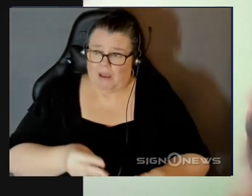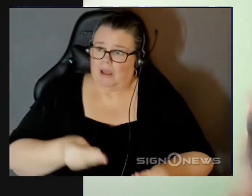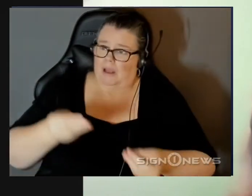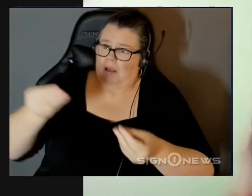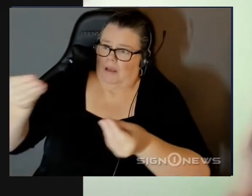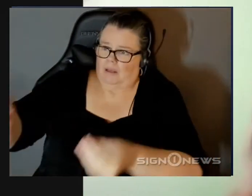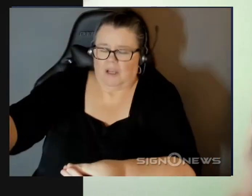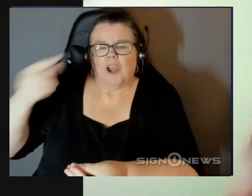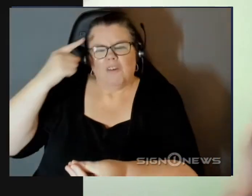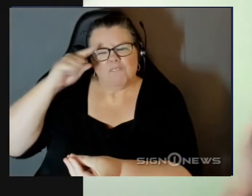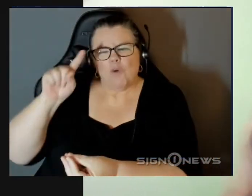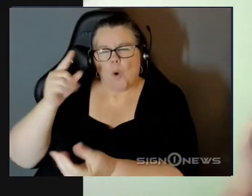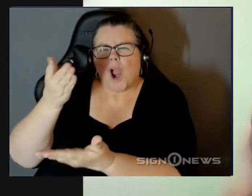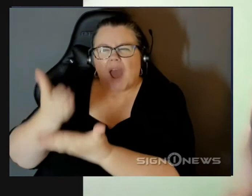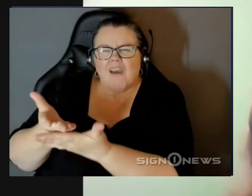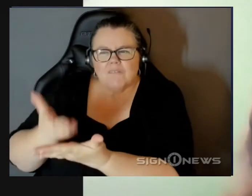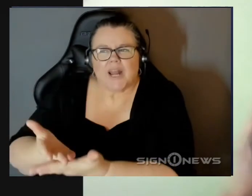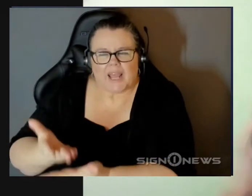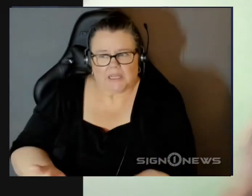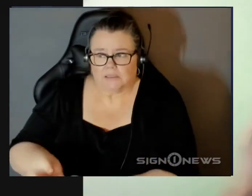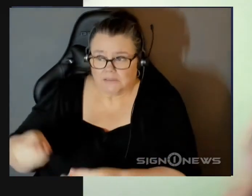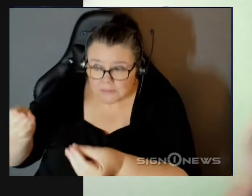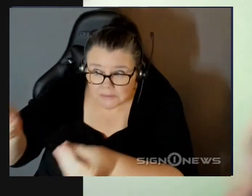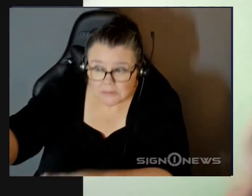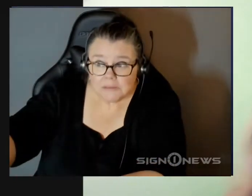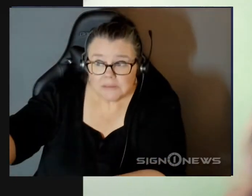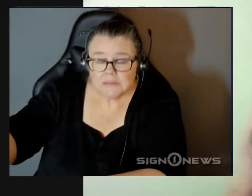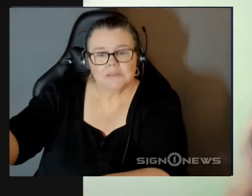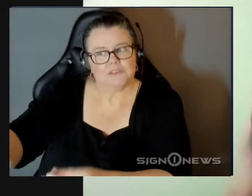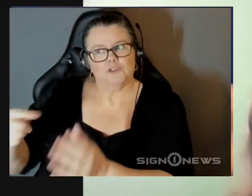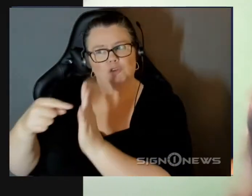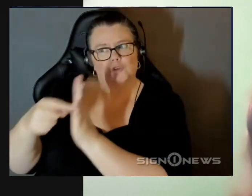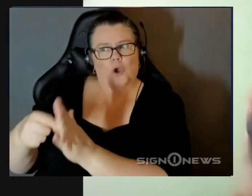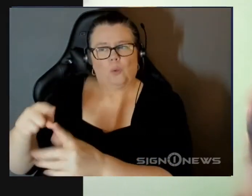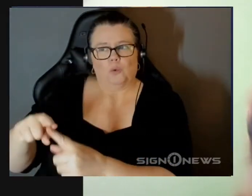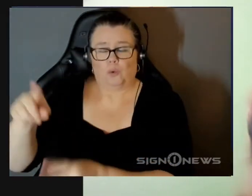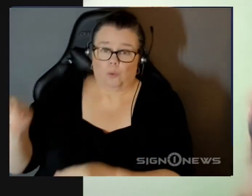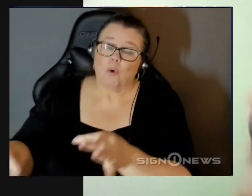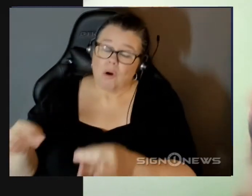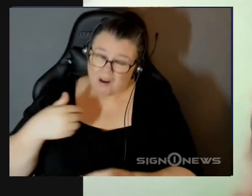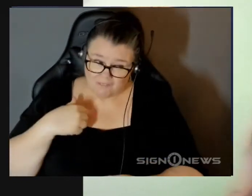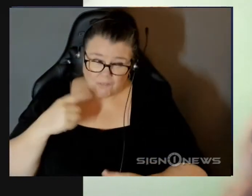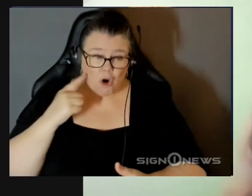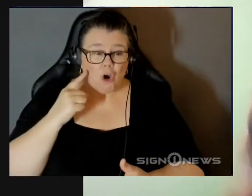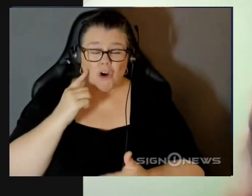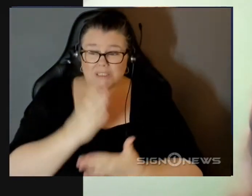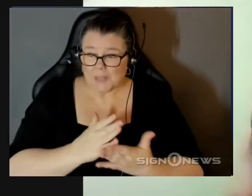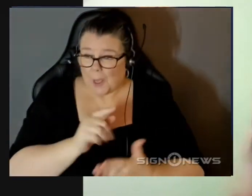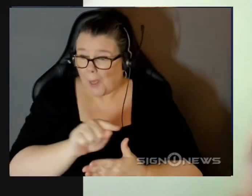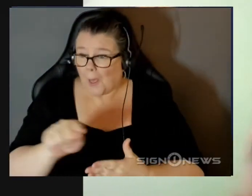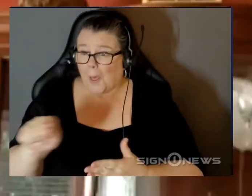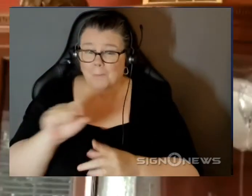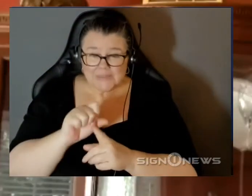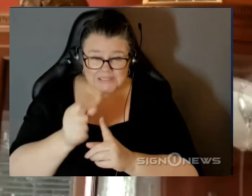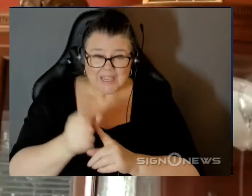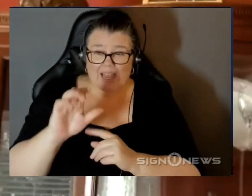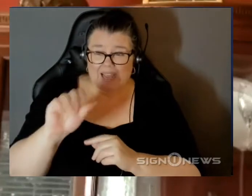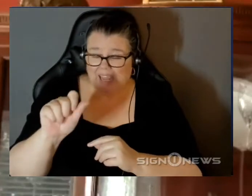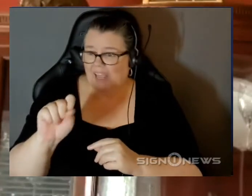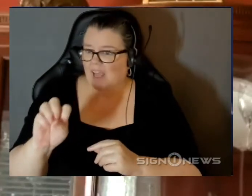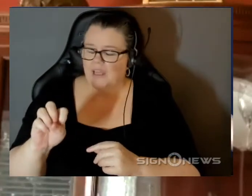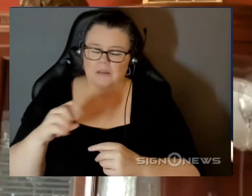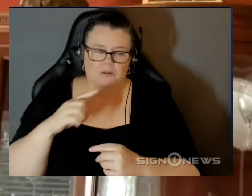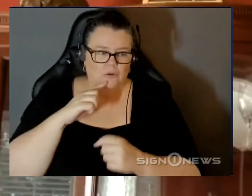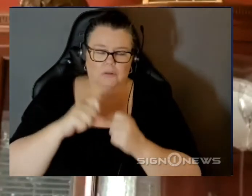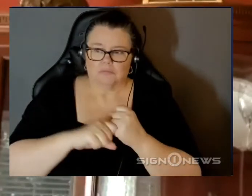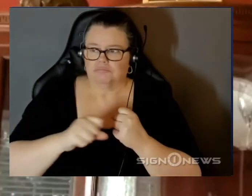where it's taken years to get one's rights restored, and certain kinds of zealous representation. Say one thing. I'm just going